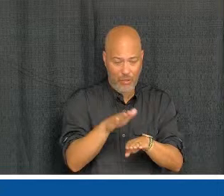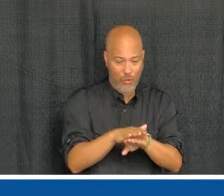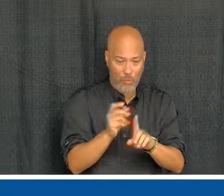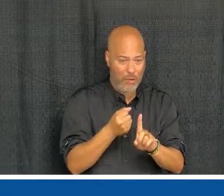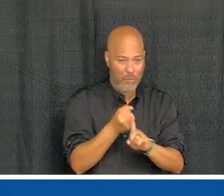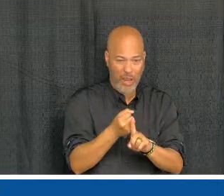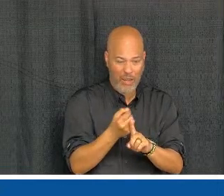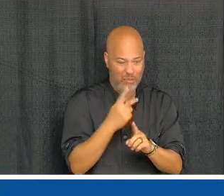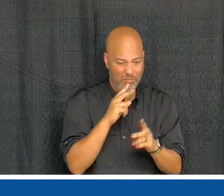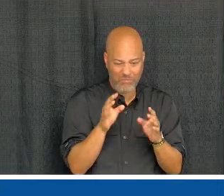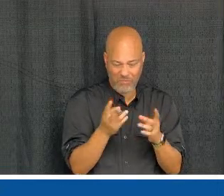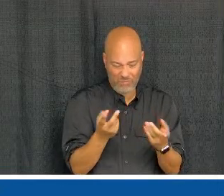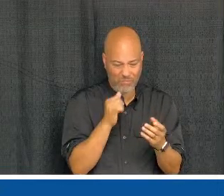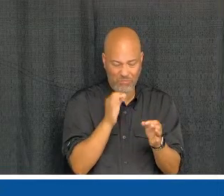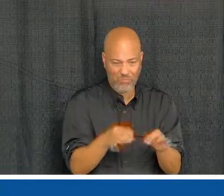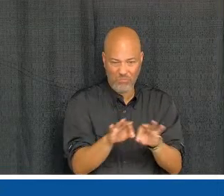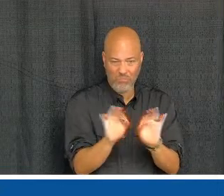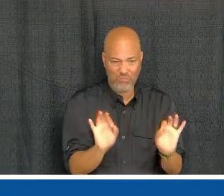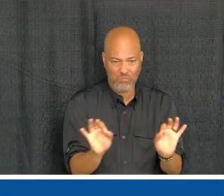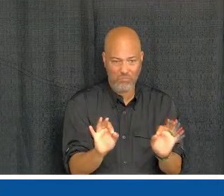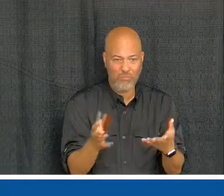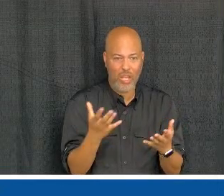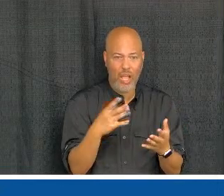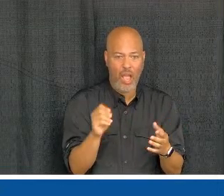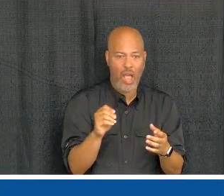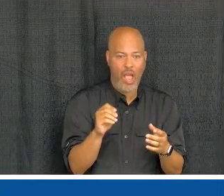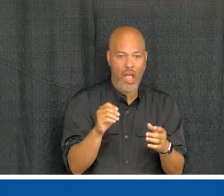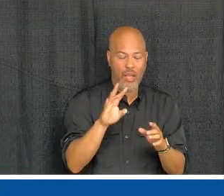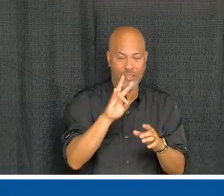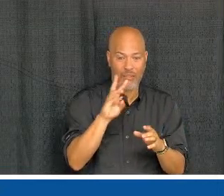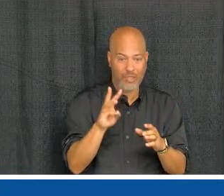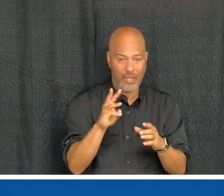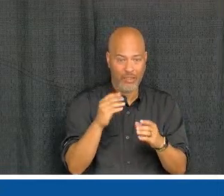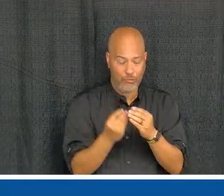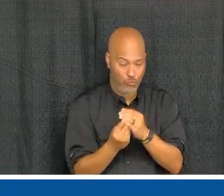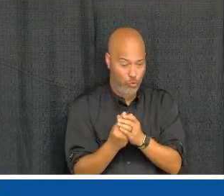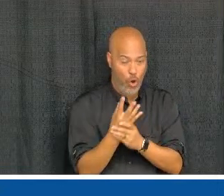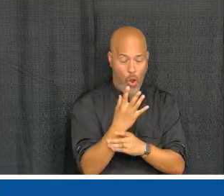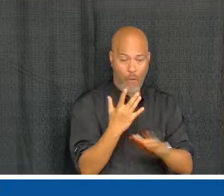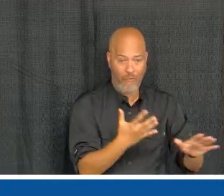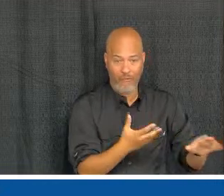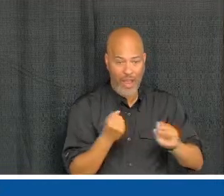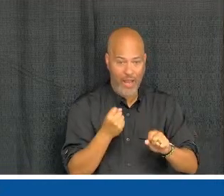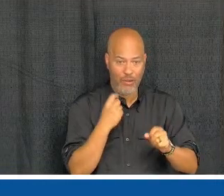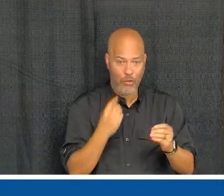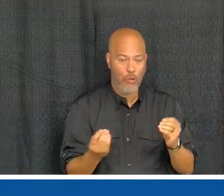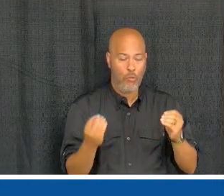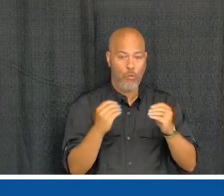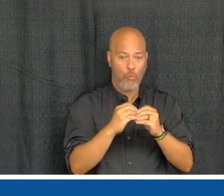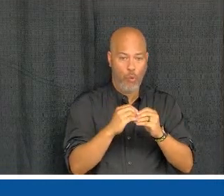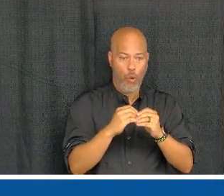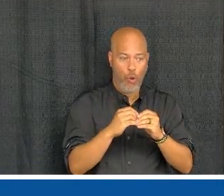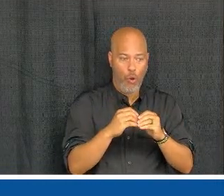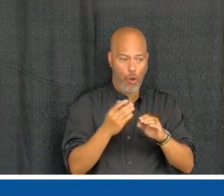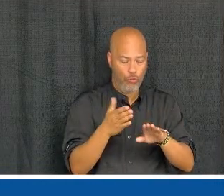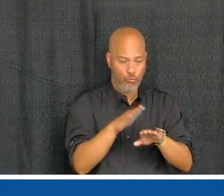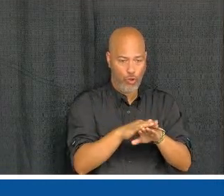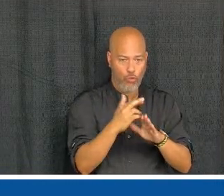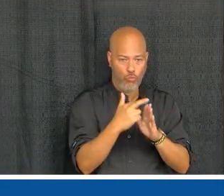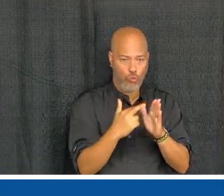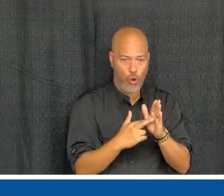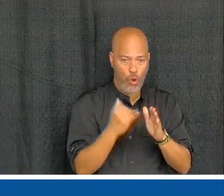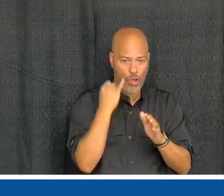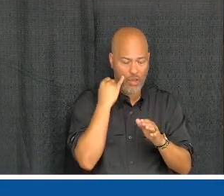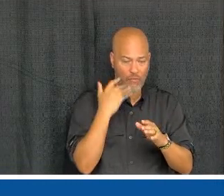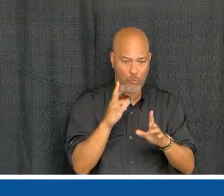would be minimal. The growth along the 76 corridor has been of a nature that would meet or exceed the overlay regulations if they